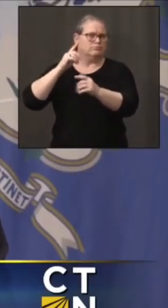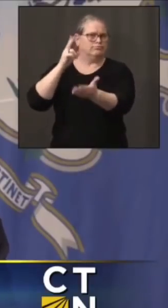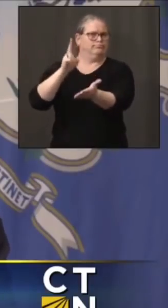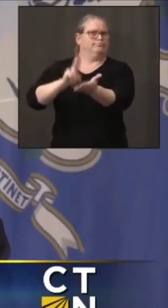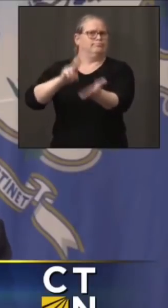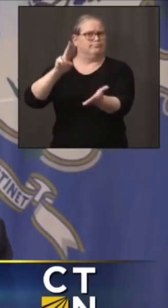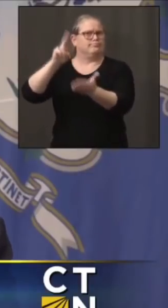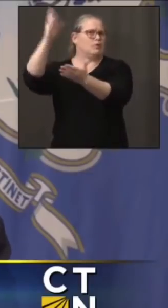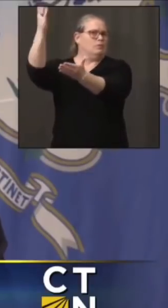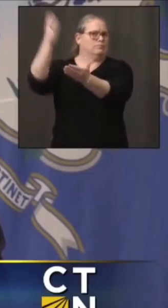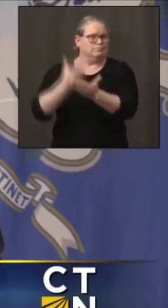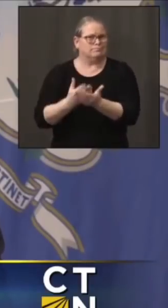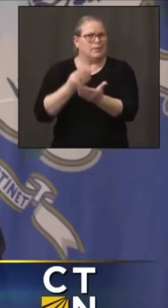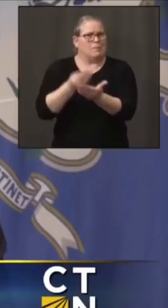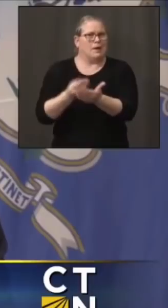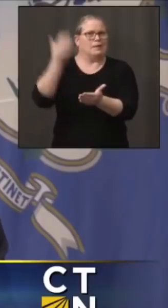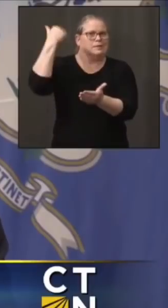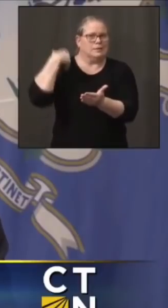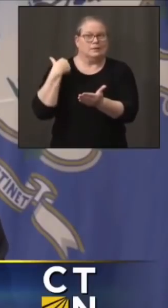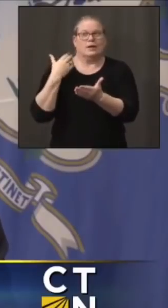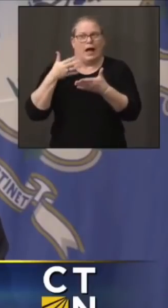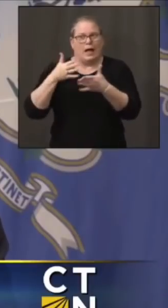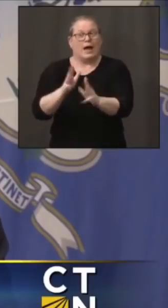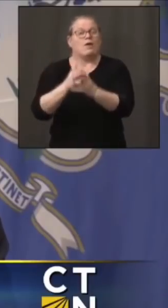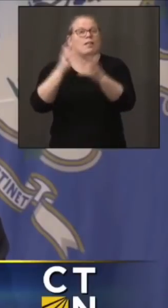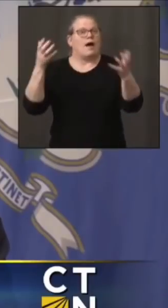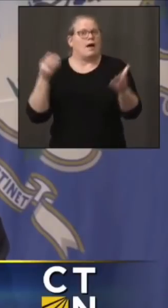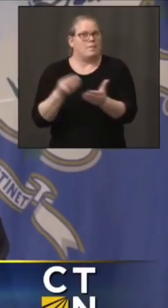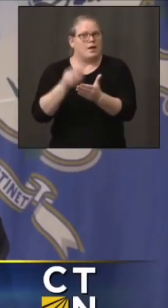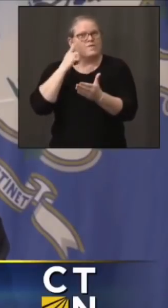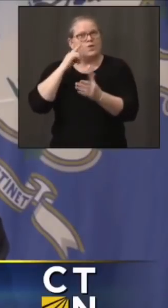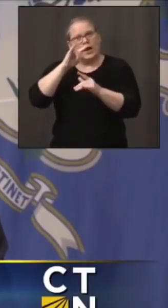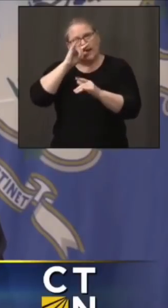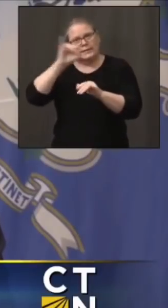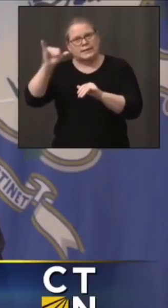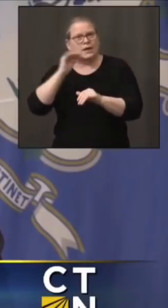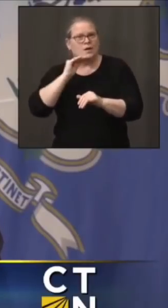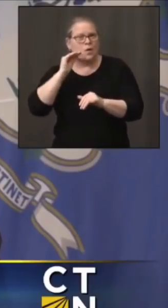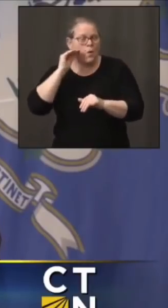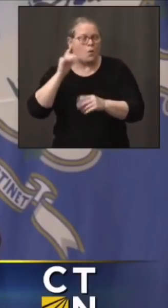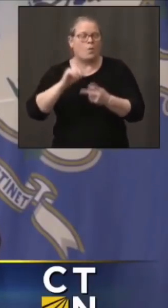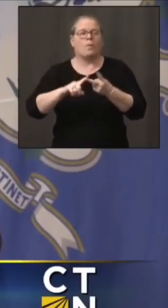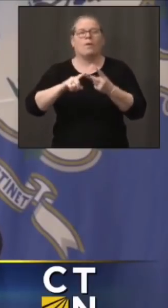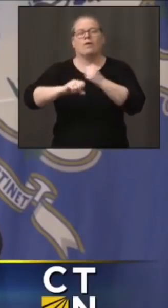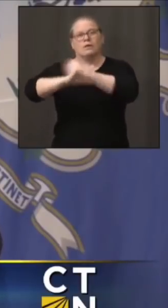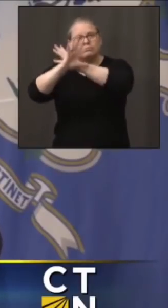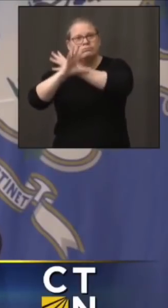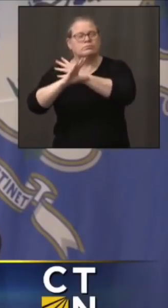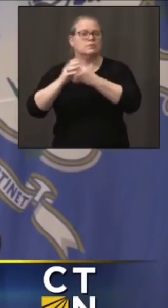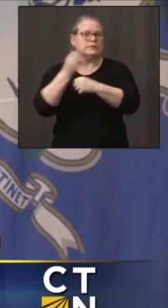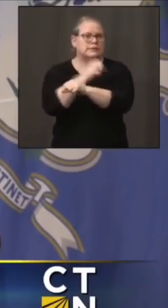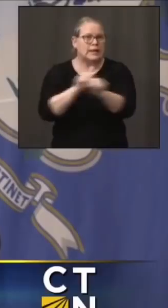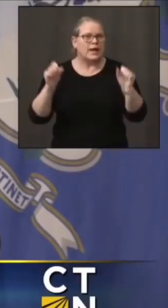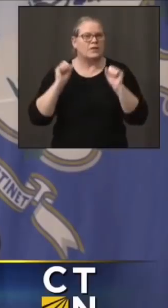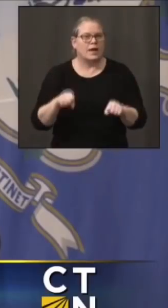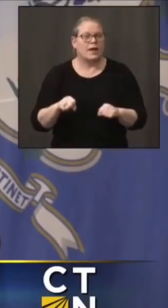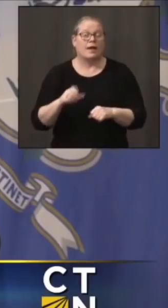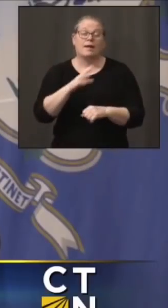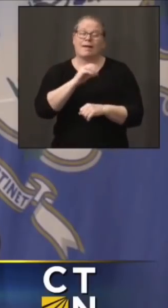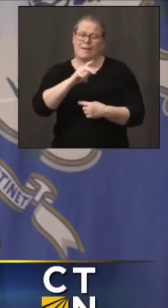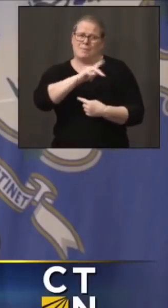stay in school, remote learn, or be in classrooms safely. And I just want to say, you know, on a personal